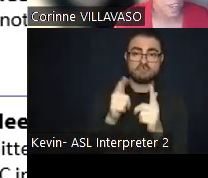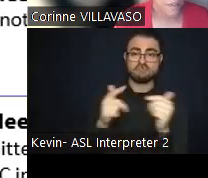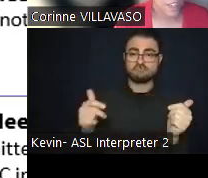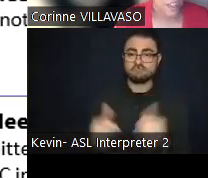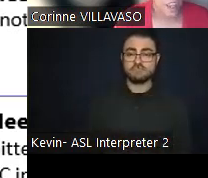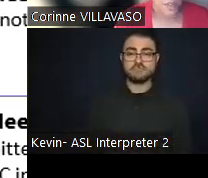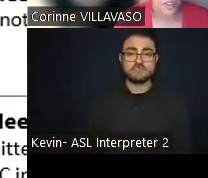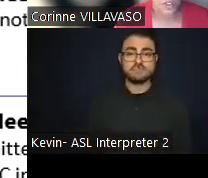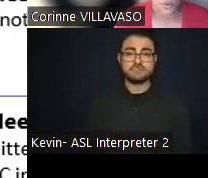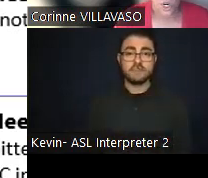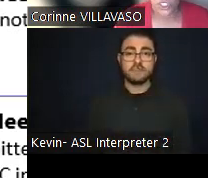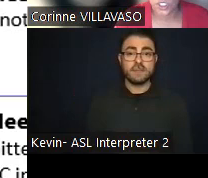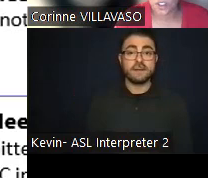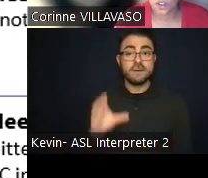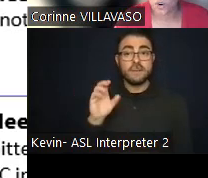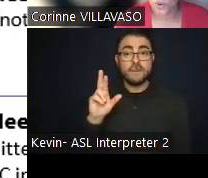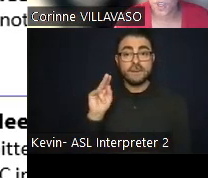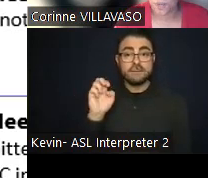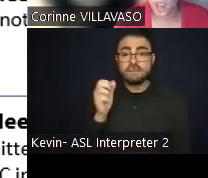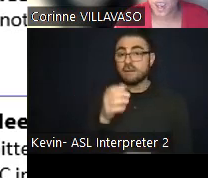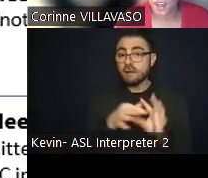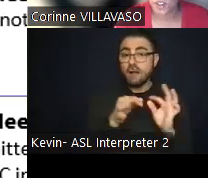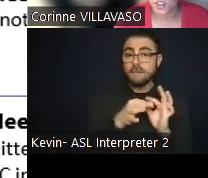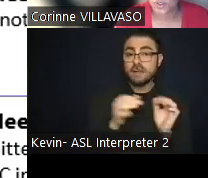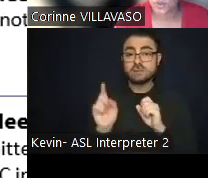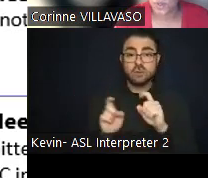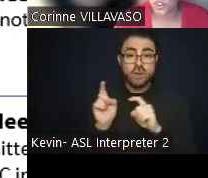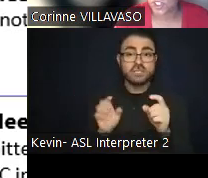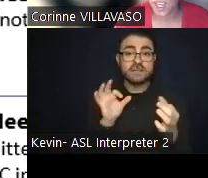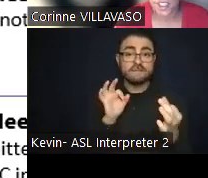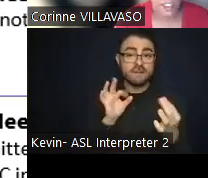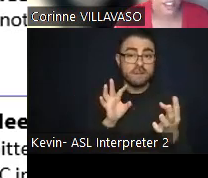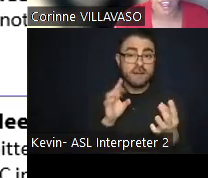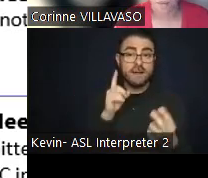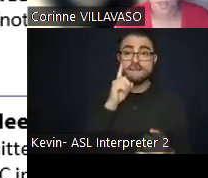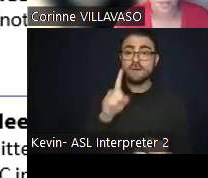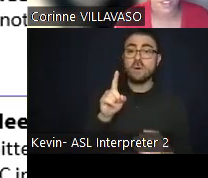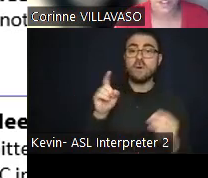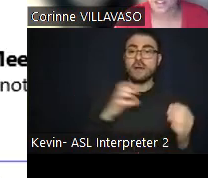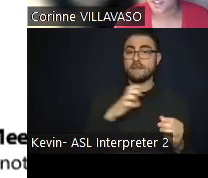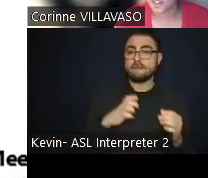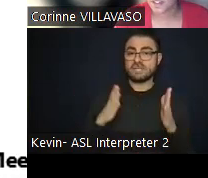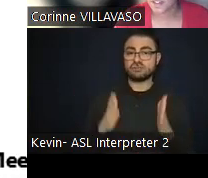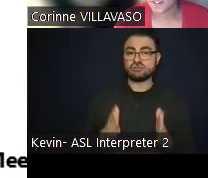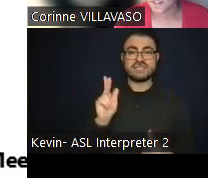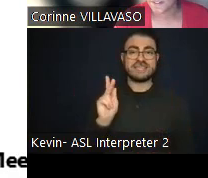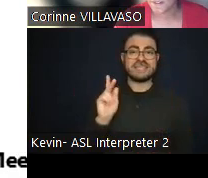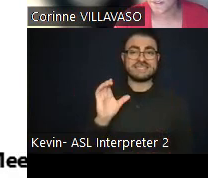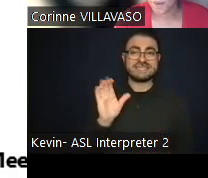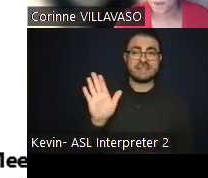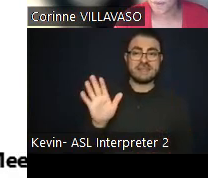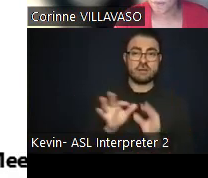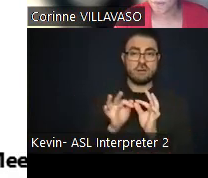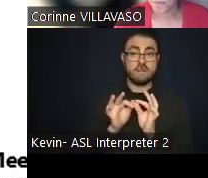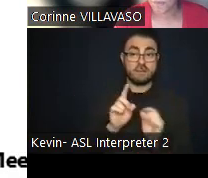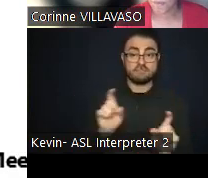Do we have any comments, questions, or feedback to Commissioner Casey's amendment?